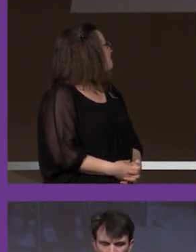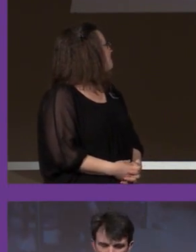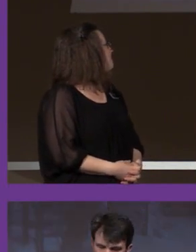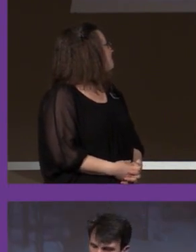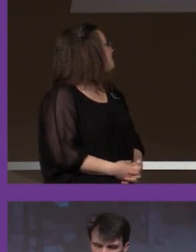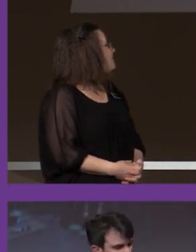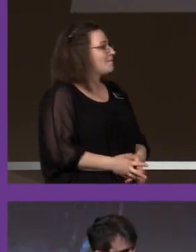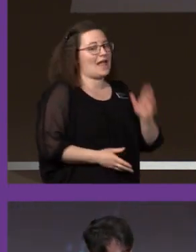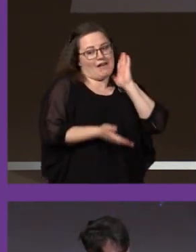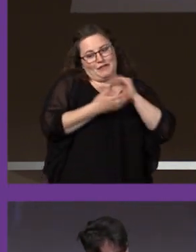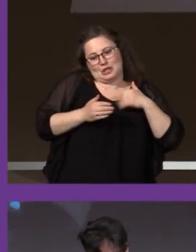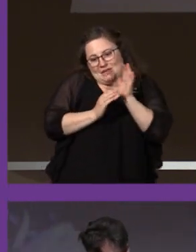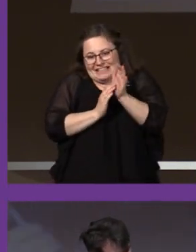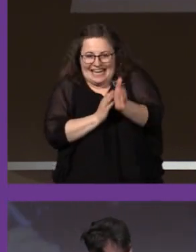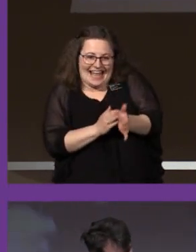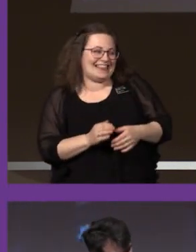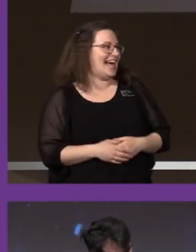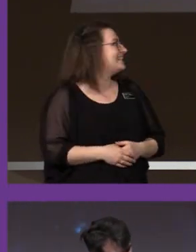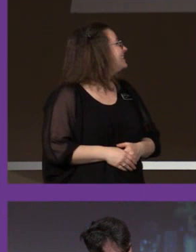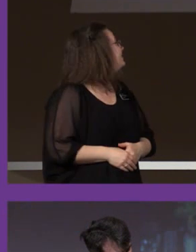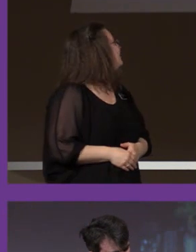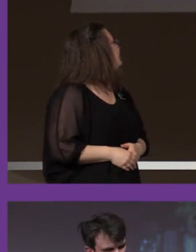Hey, I'm sorry I was late.